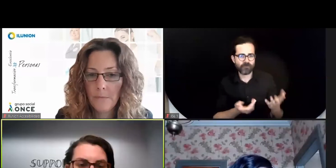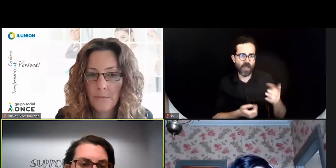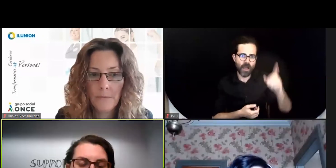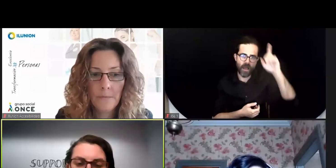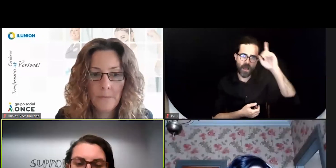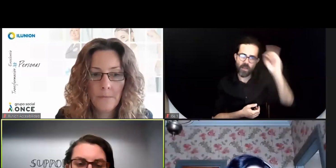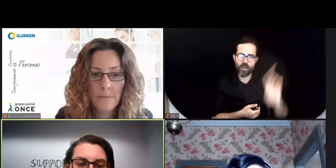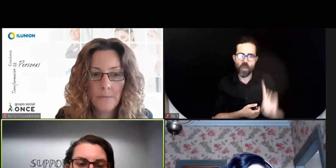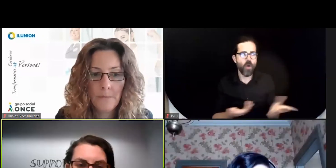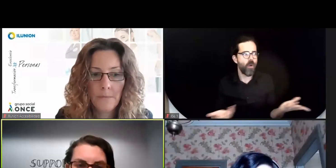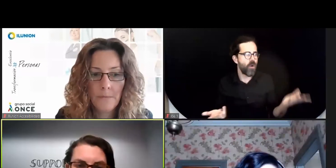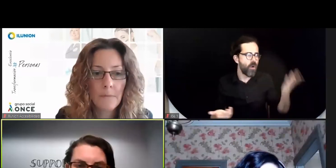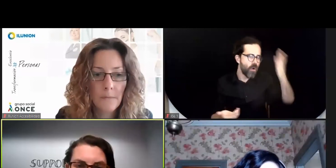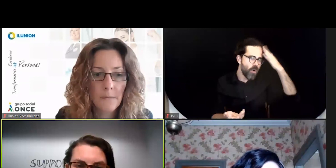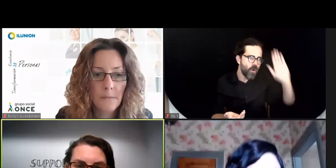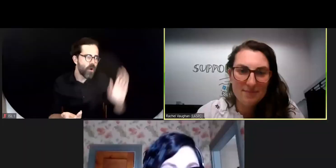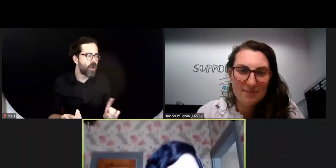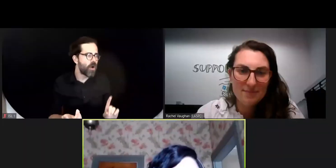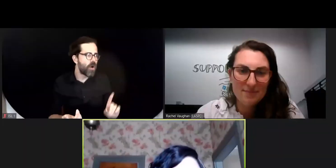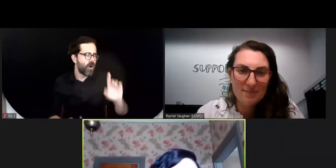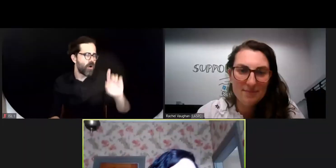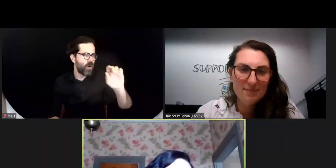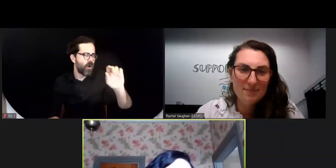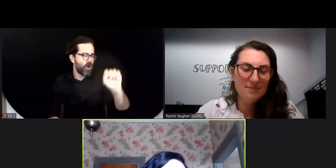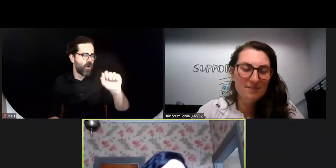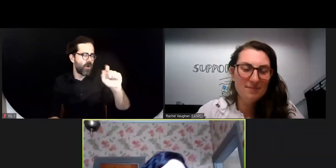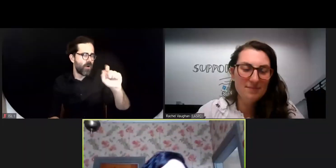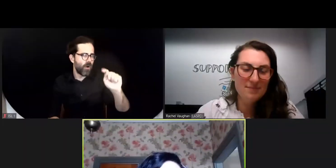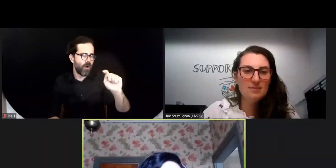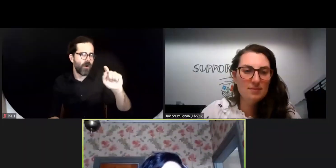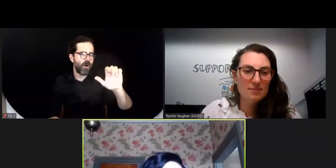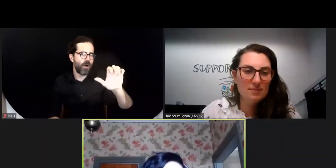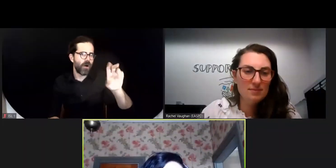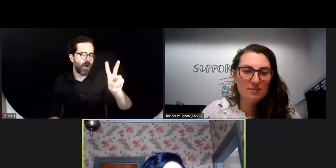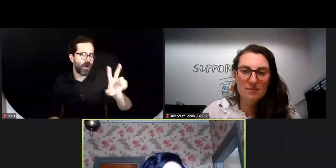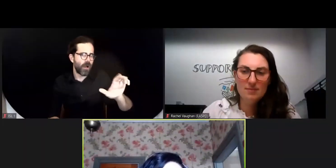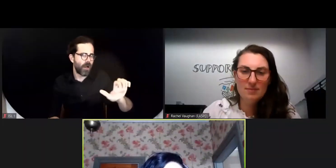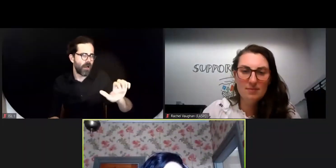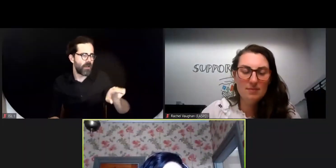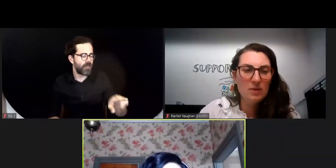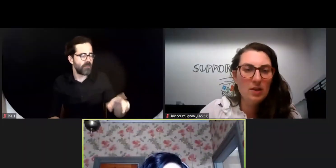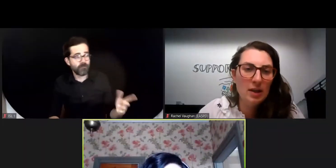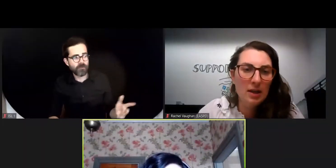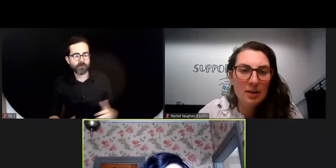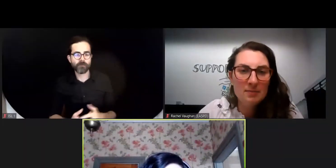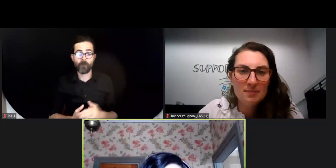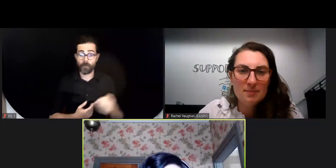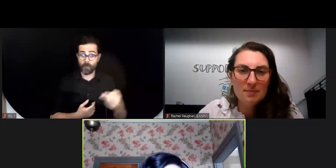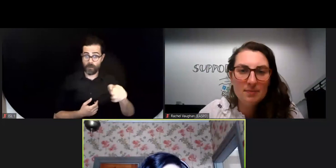So Anna or Heidi, yeah. Yeah, I think in Finland, the government